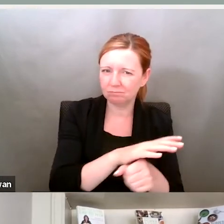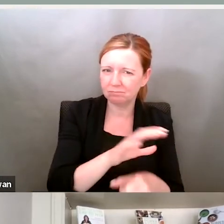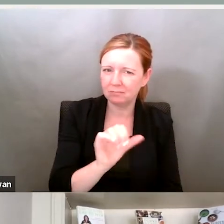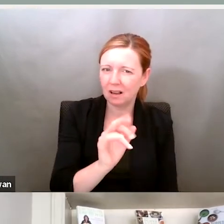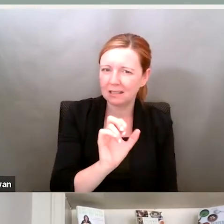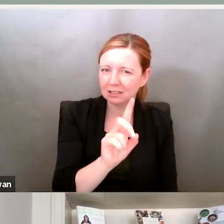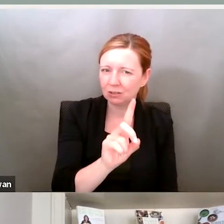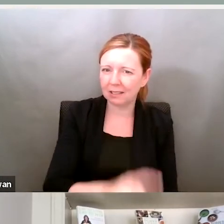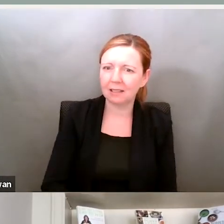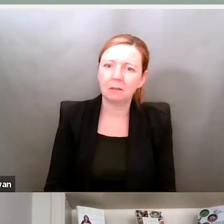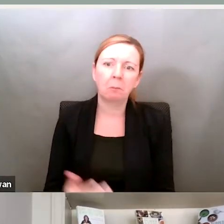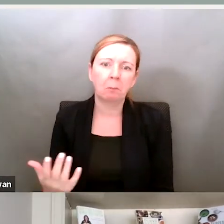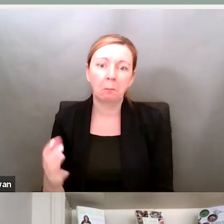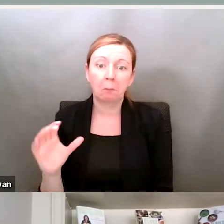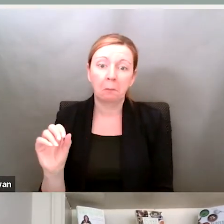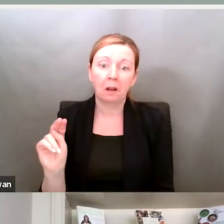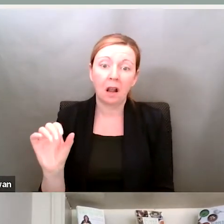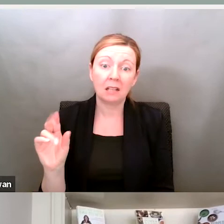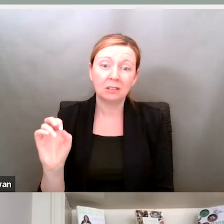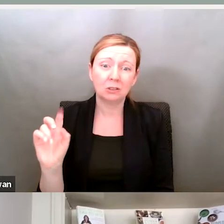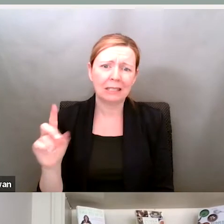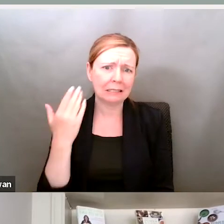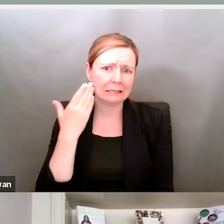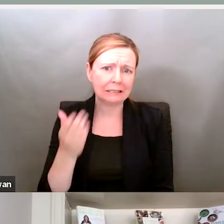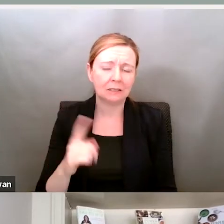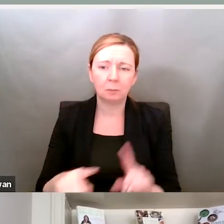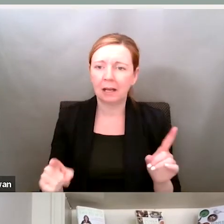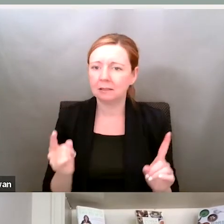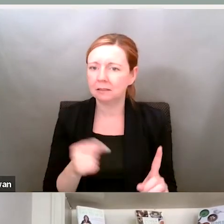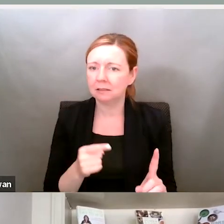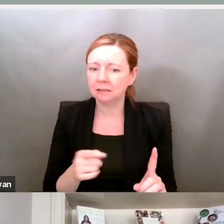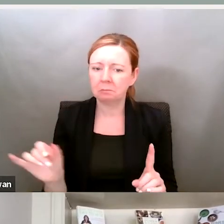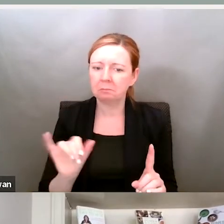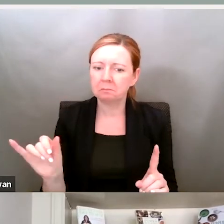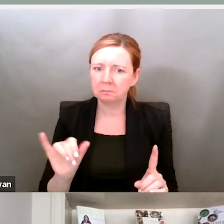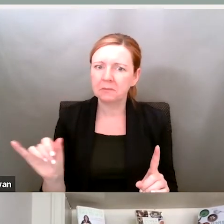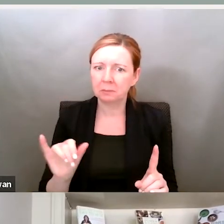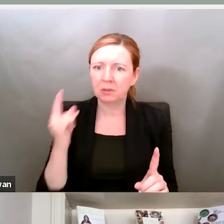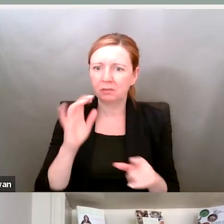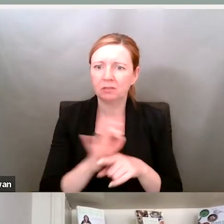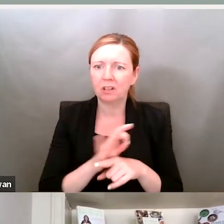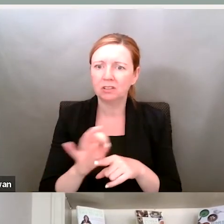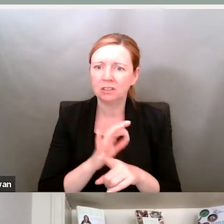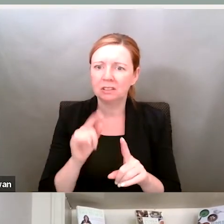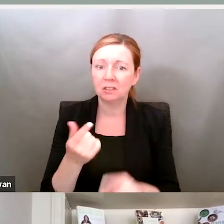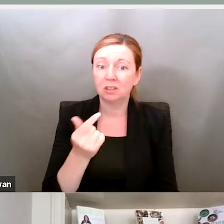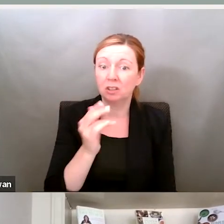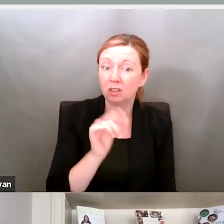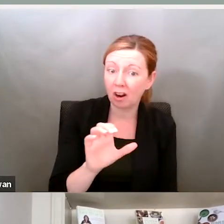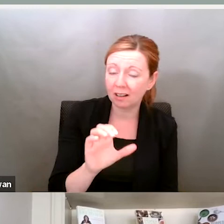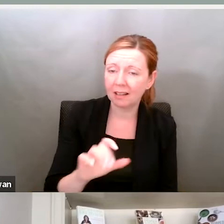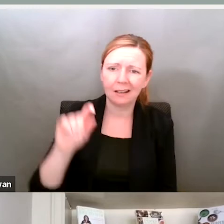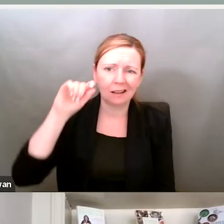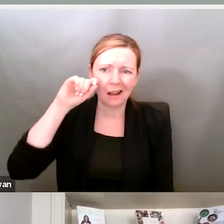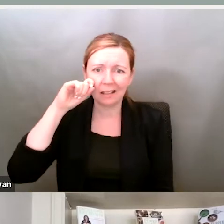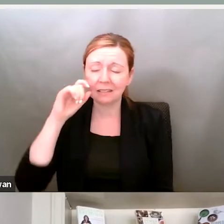So I'm not sure what the concentrate would be, but it's similar for its function. Garlic and onion, the